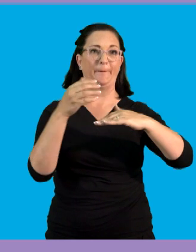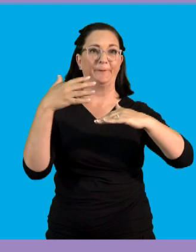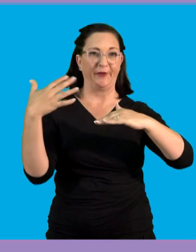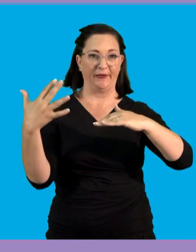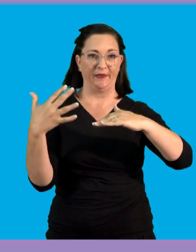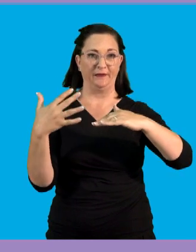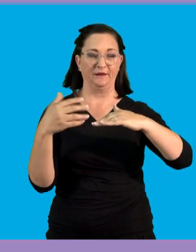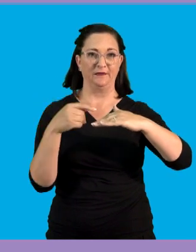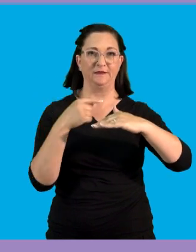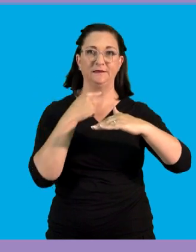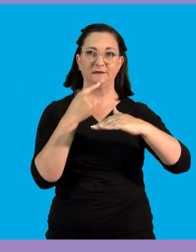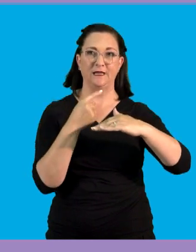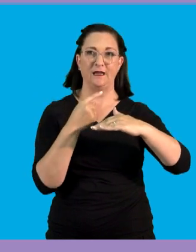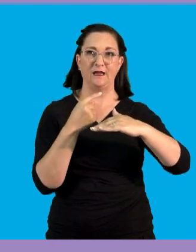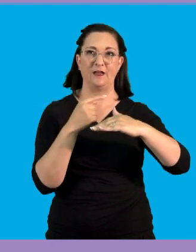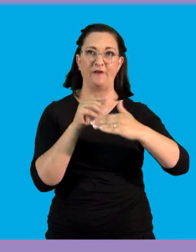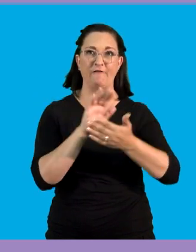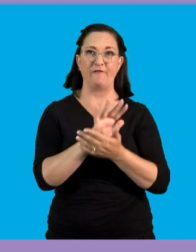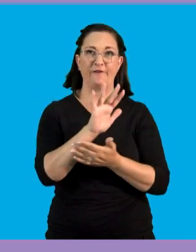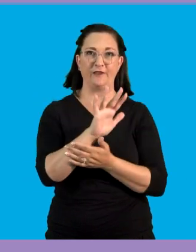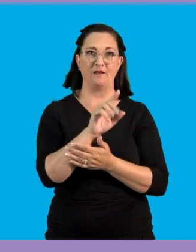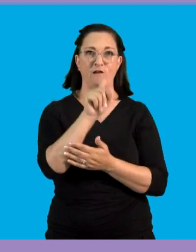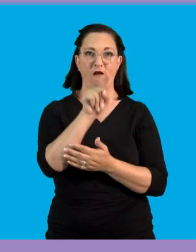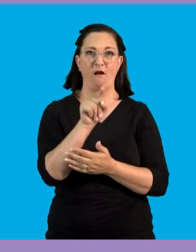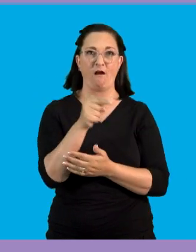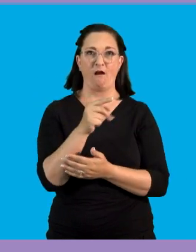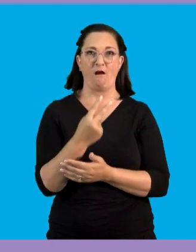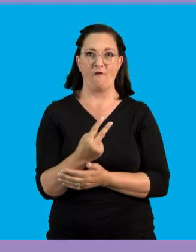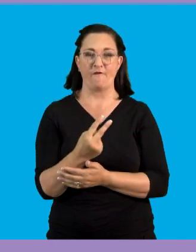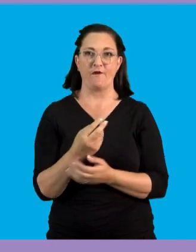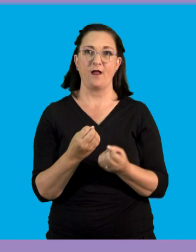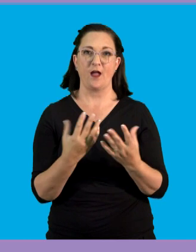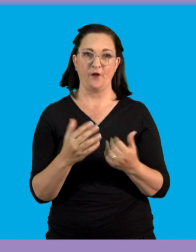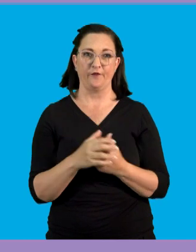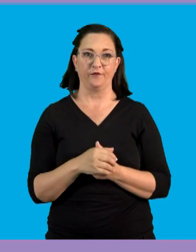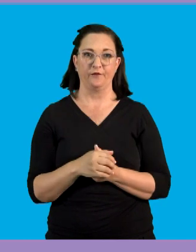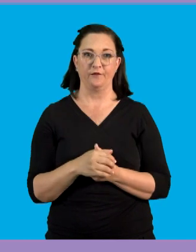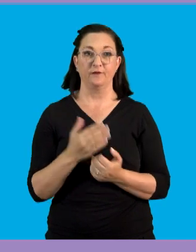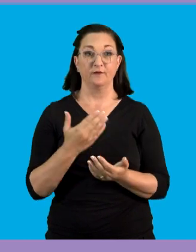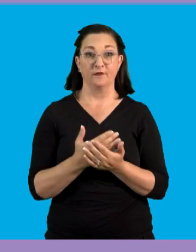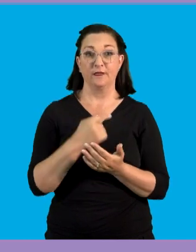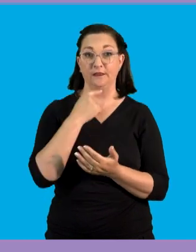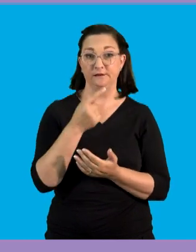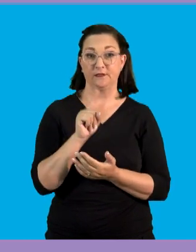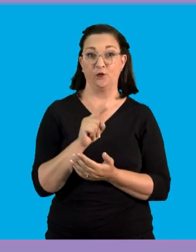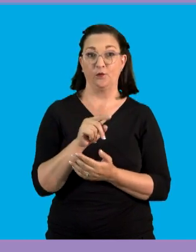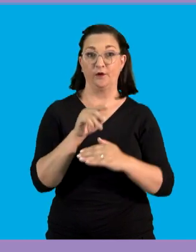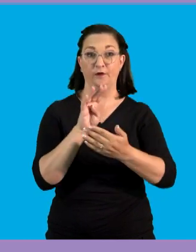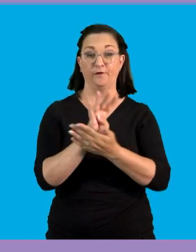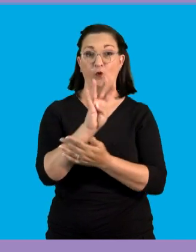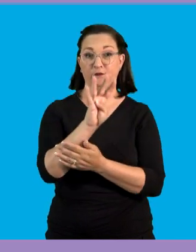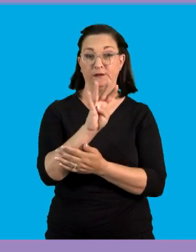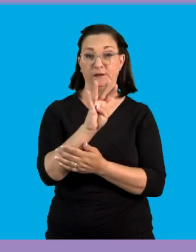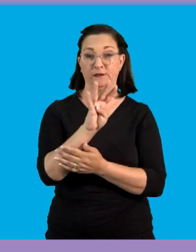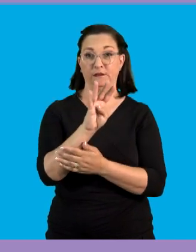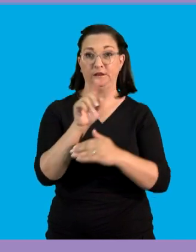So when I think of 15 halves, I can also think of 14 halves